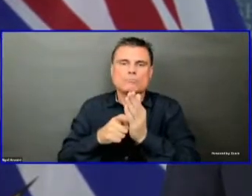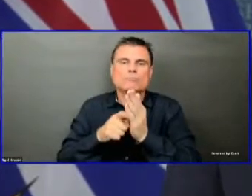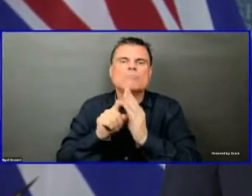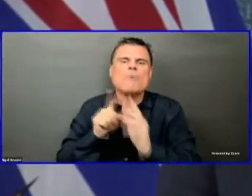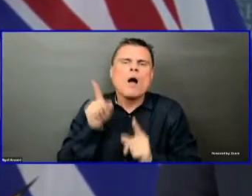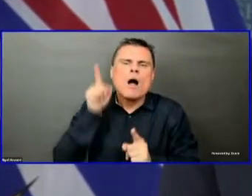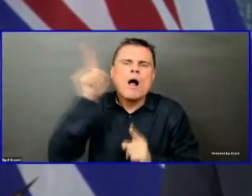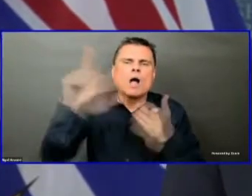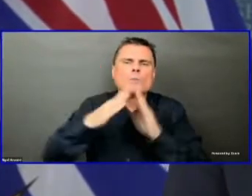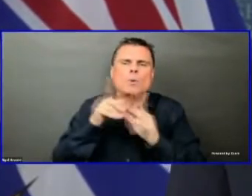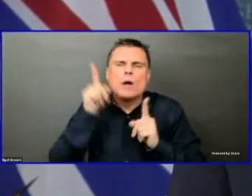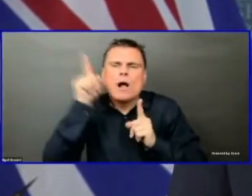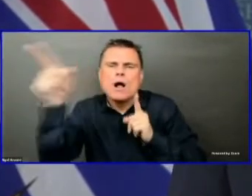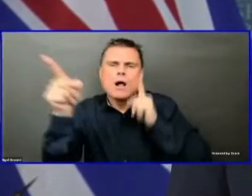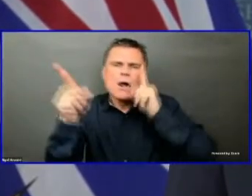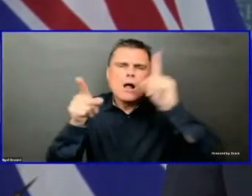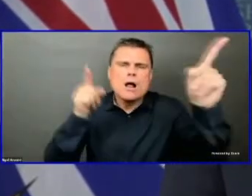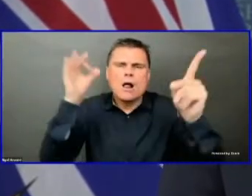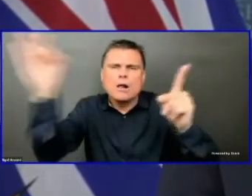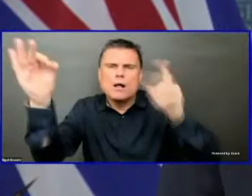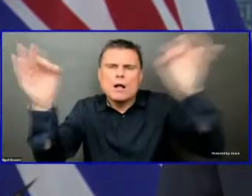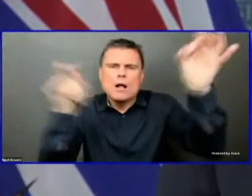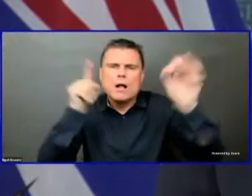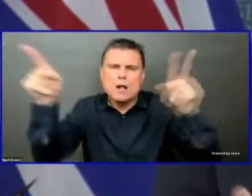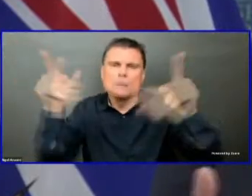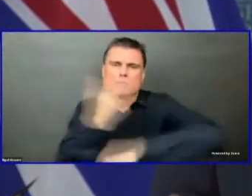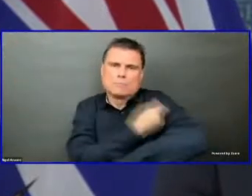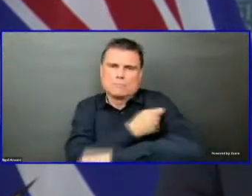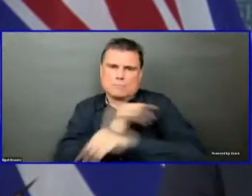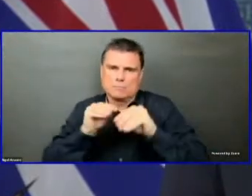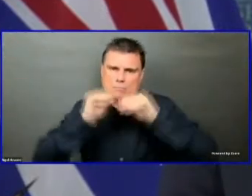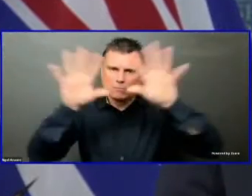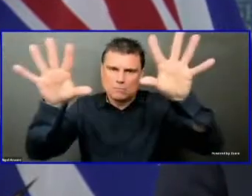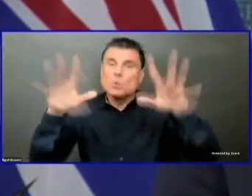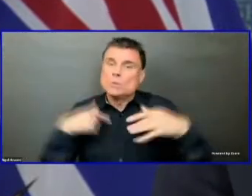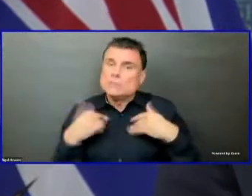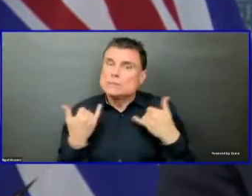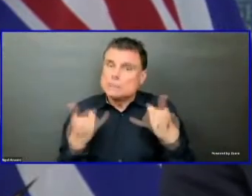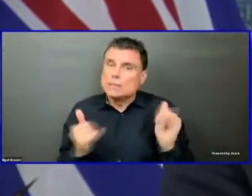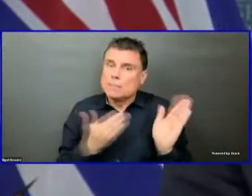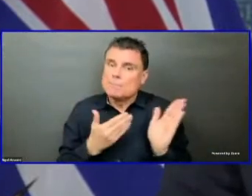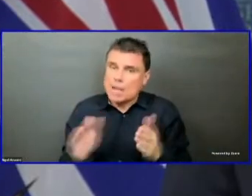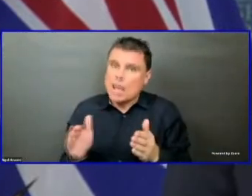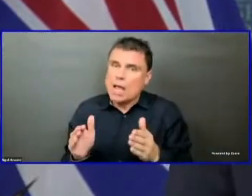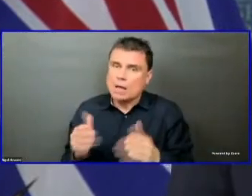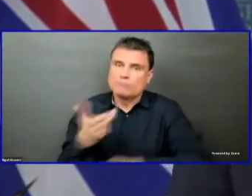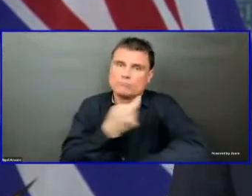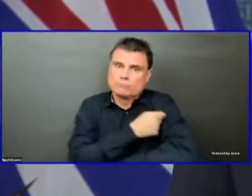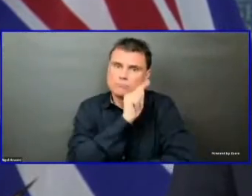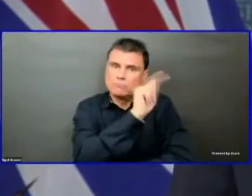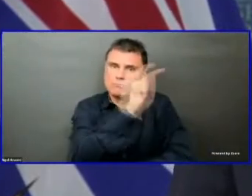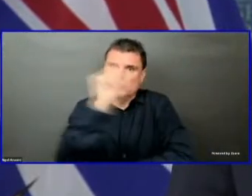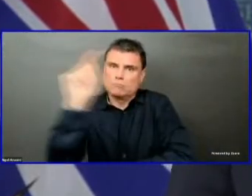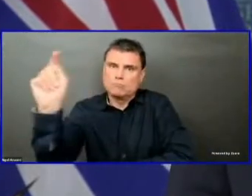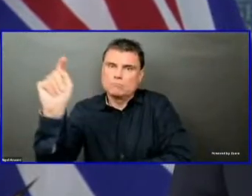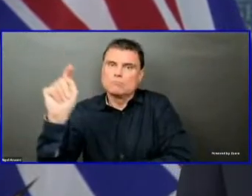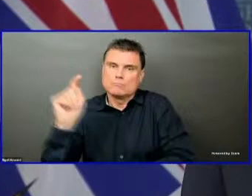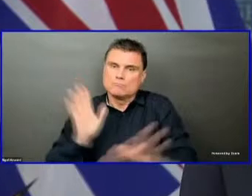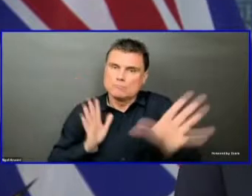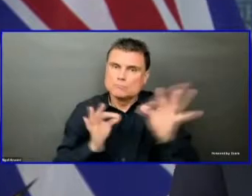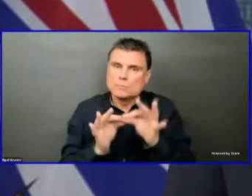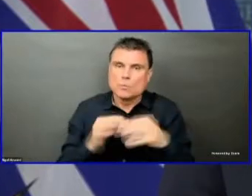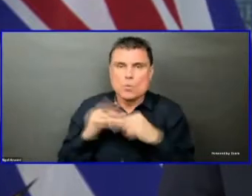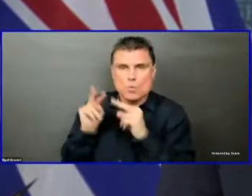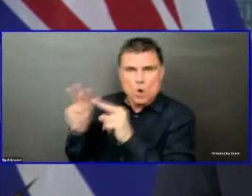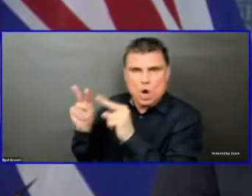will meet that goal. Indeed, it's our expectation from the federal government that even those vaccines that have not